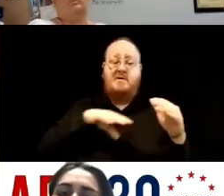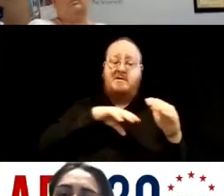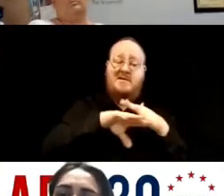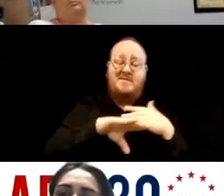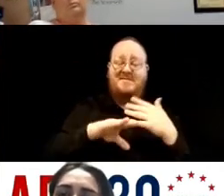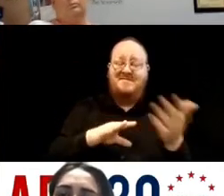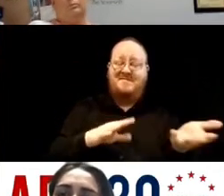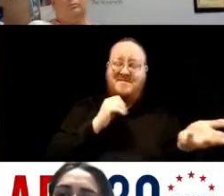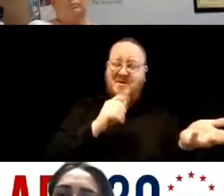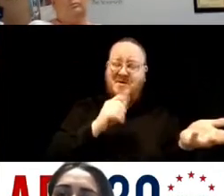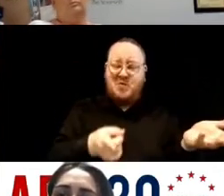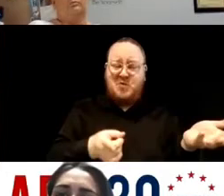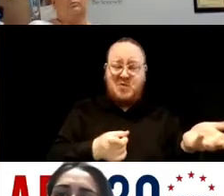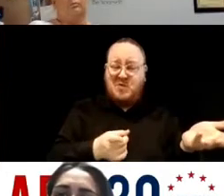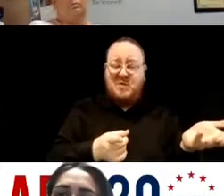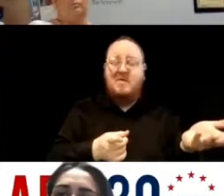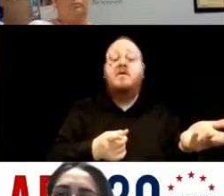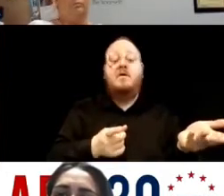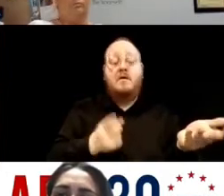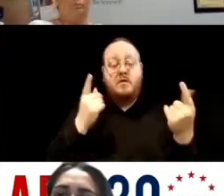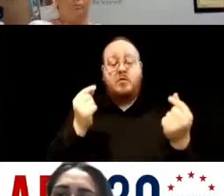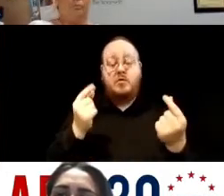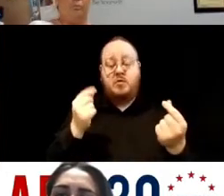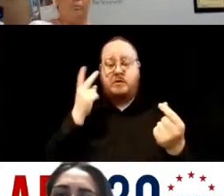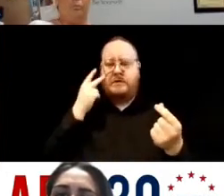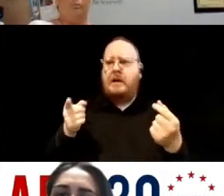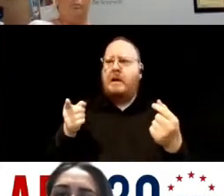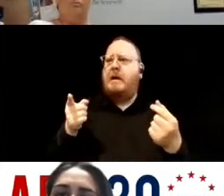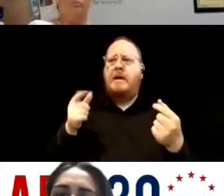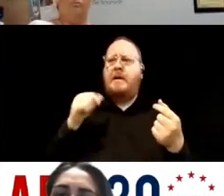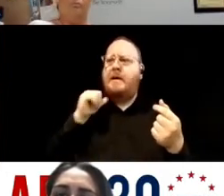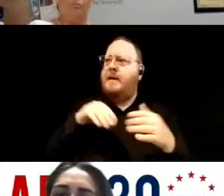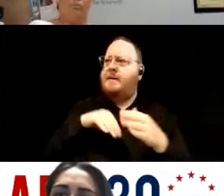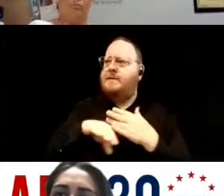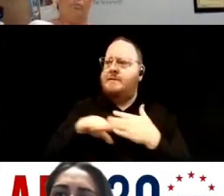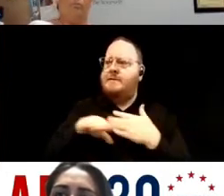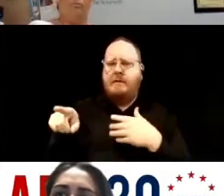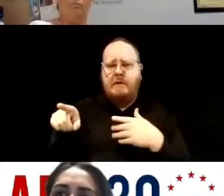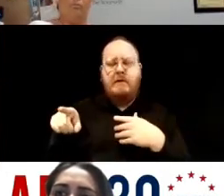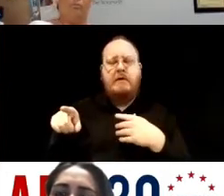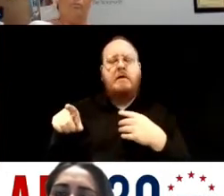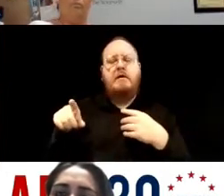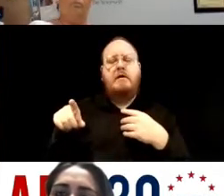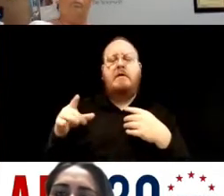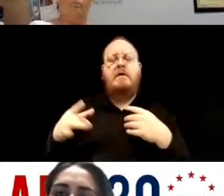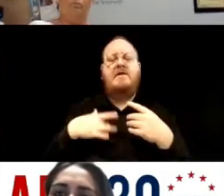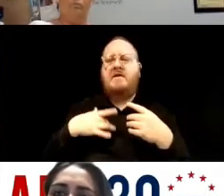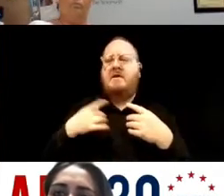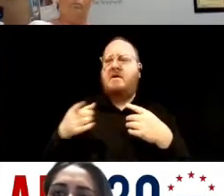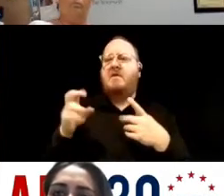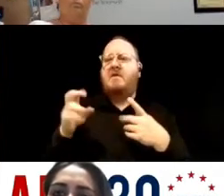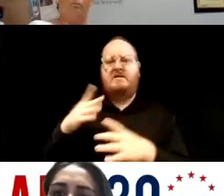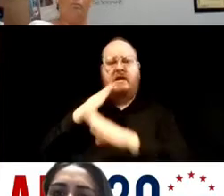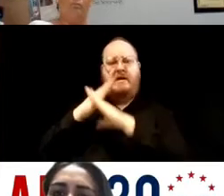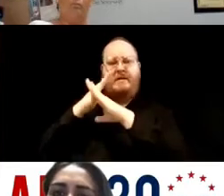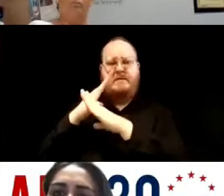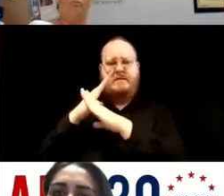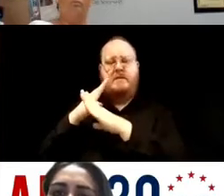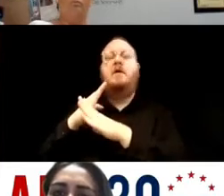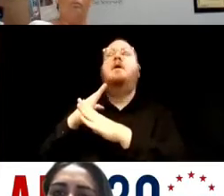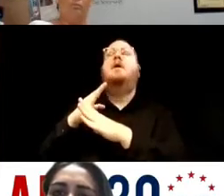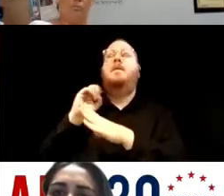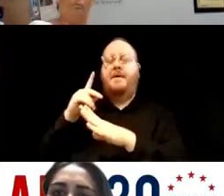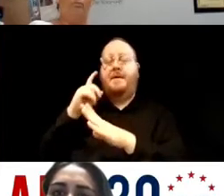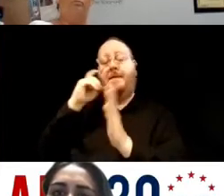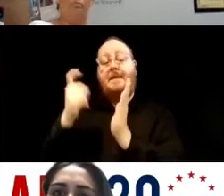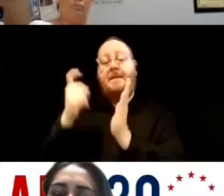all we can do is, when we see something that isn't accessible, or we see something that presents itself as an obstacle, that we identify it and we address